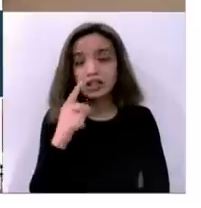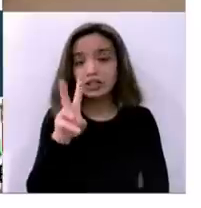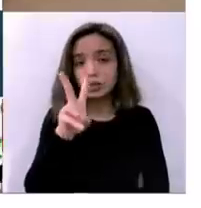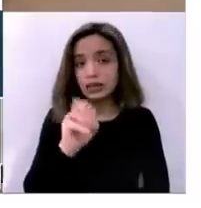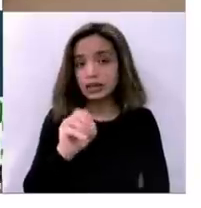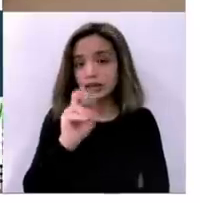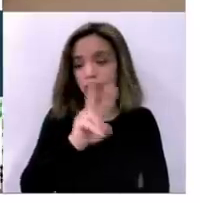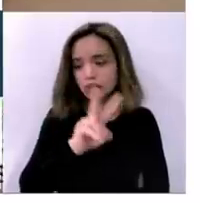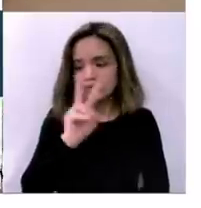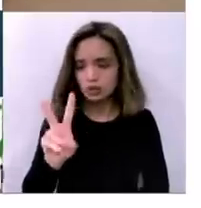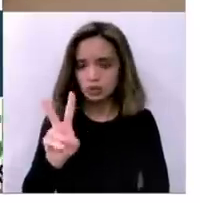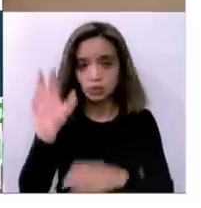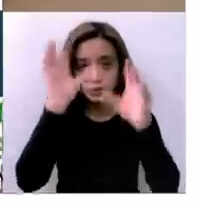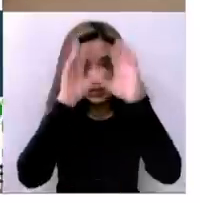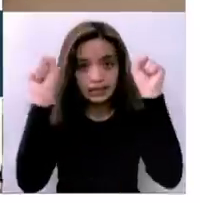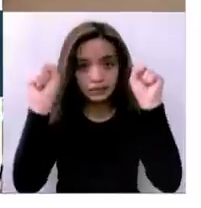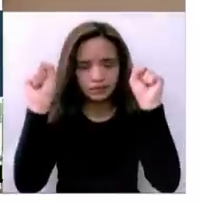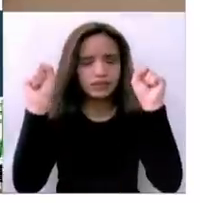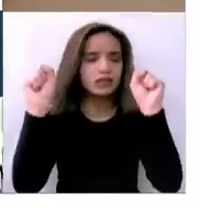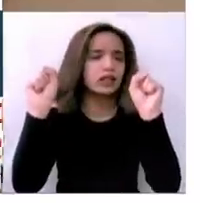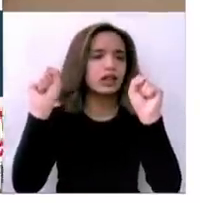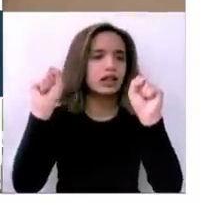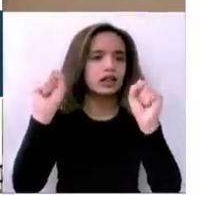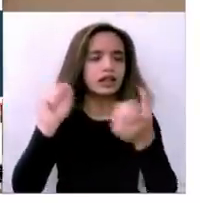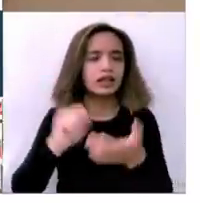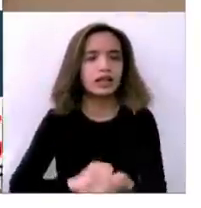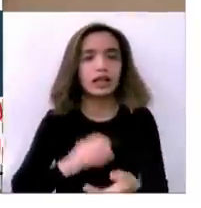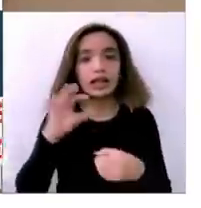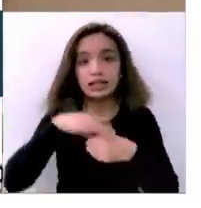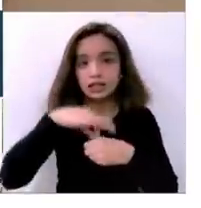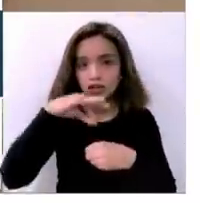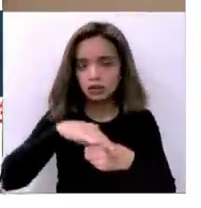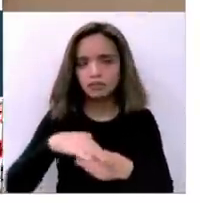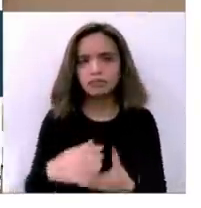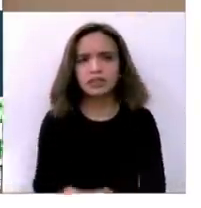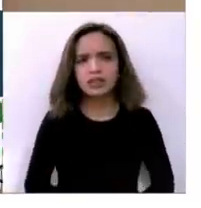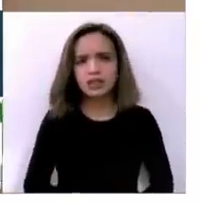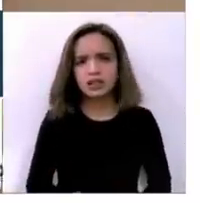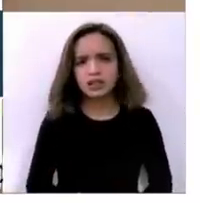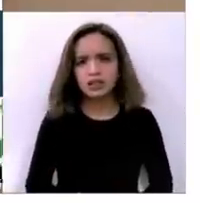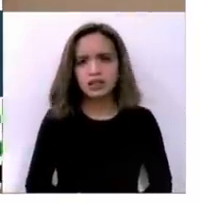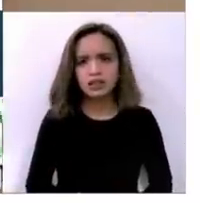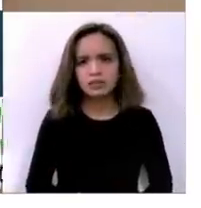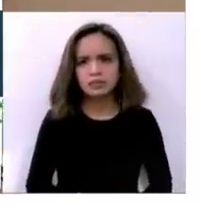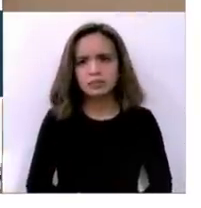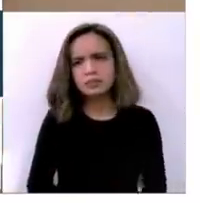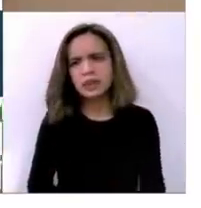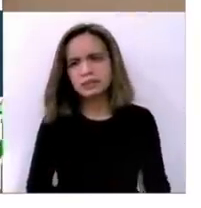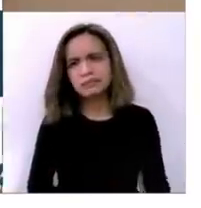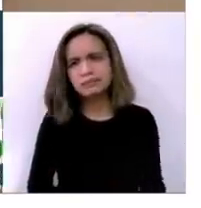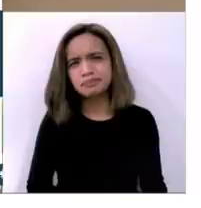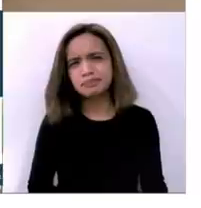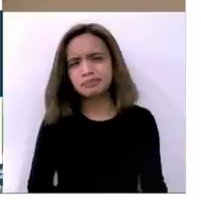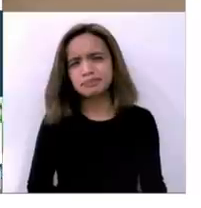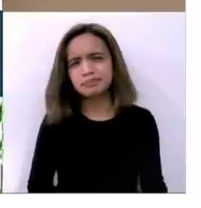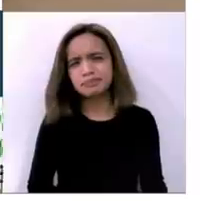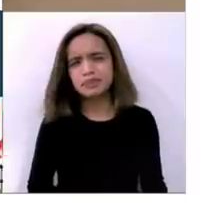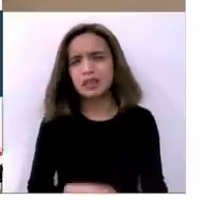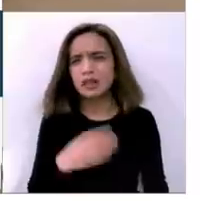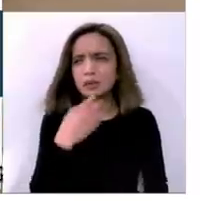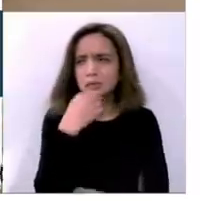2022 presidential election, we're in a plurality. There's a lot of